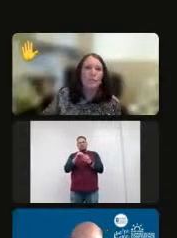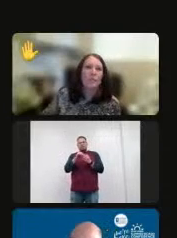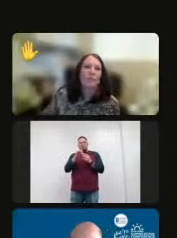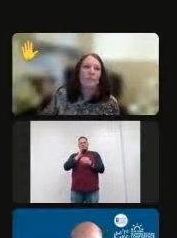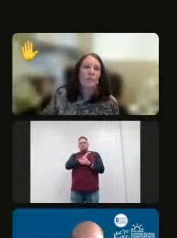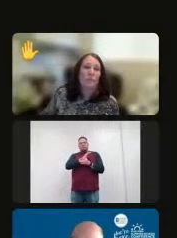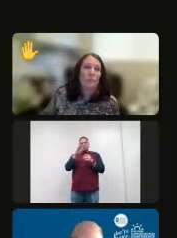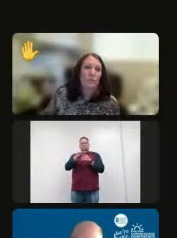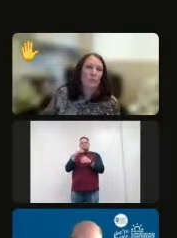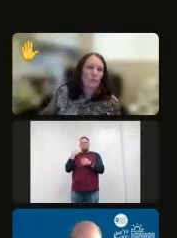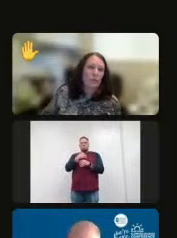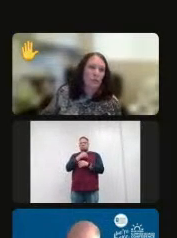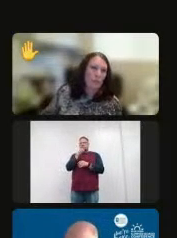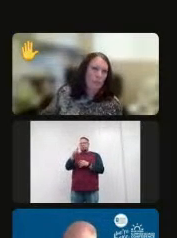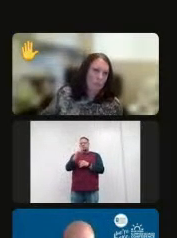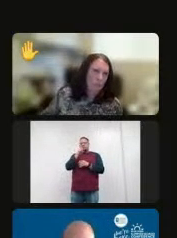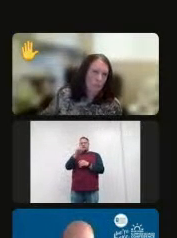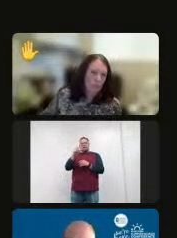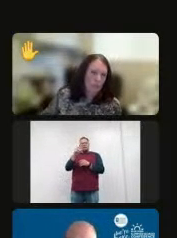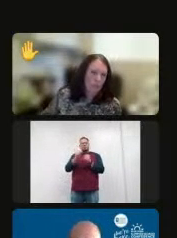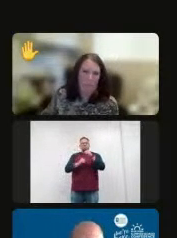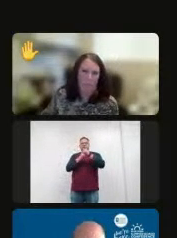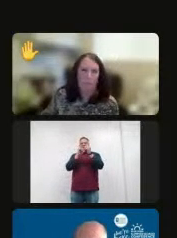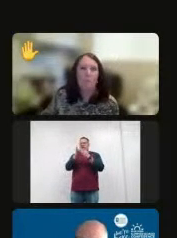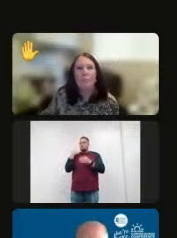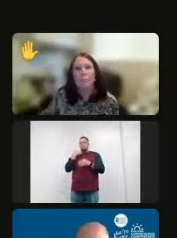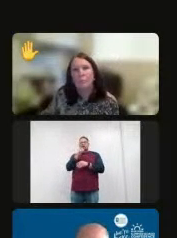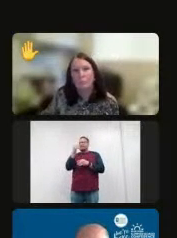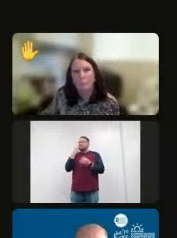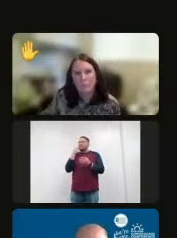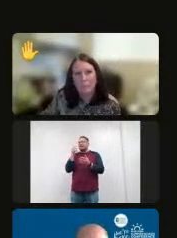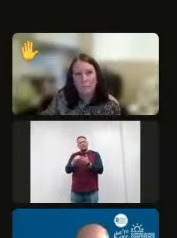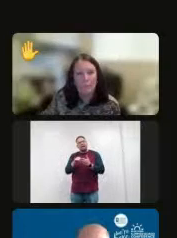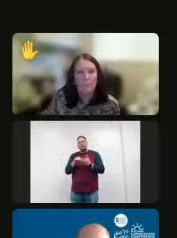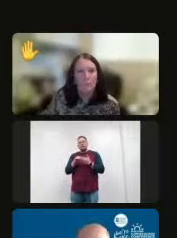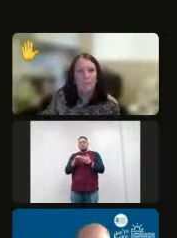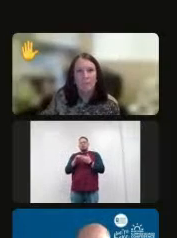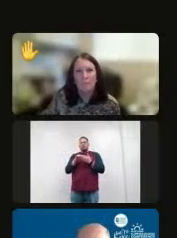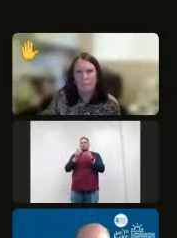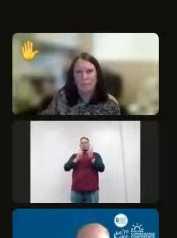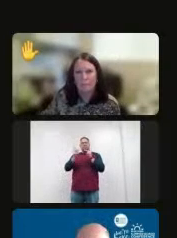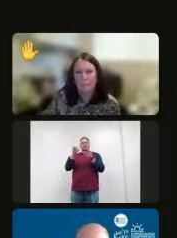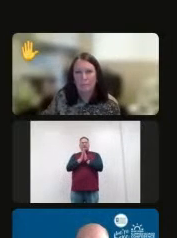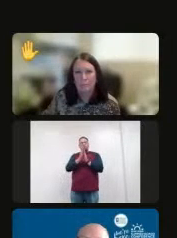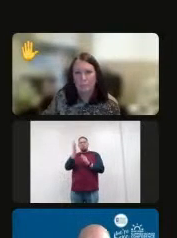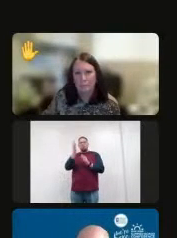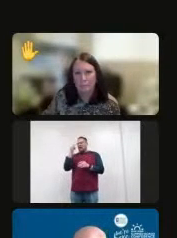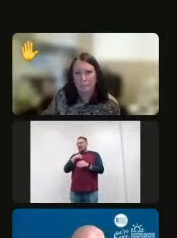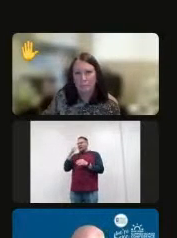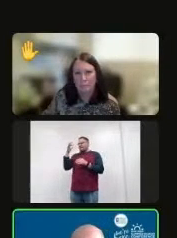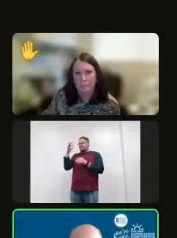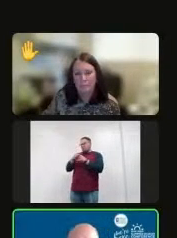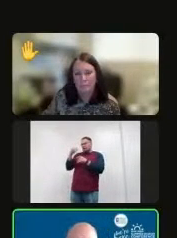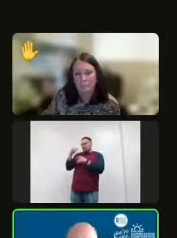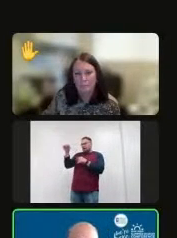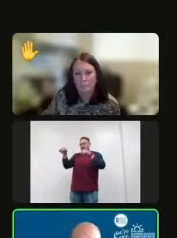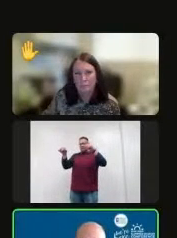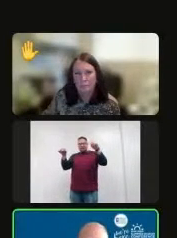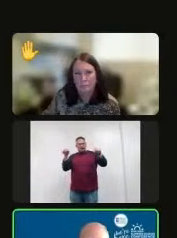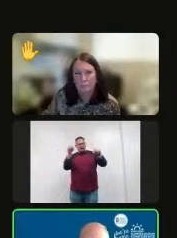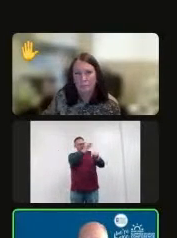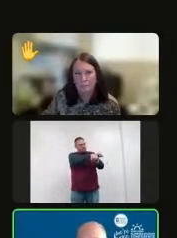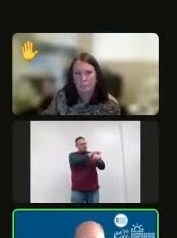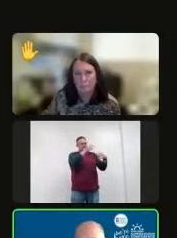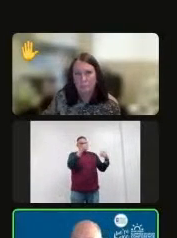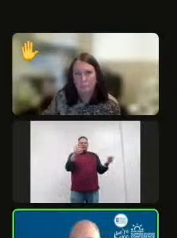should not support it. Please, that's not what you're saying. But people will ask me, why did I vote this way? I did not right. That way. I